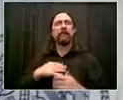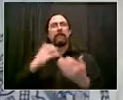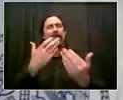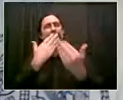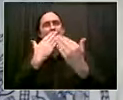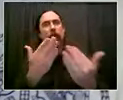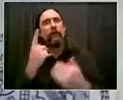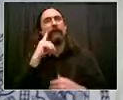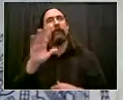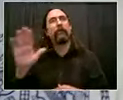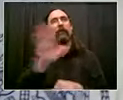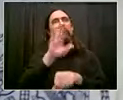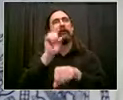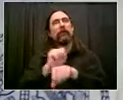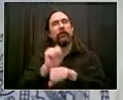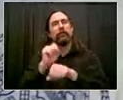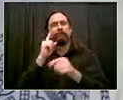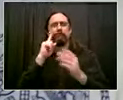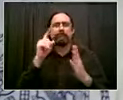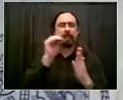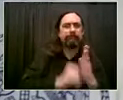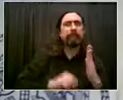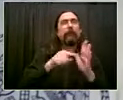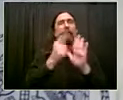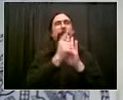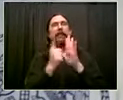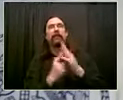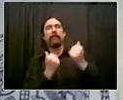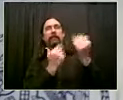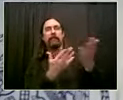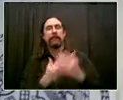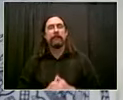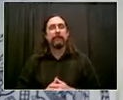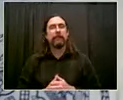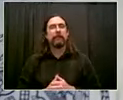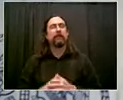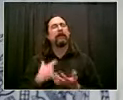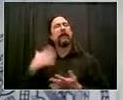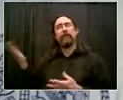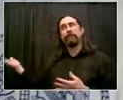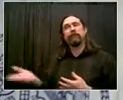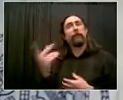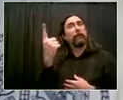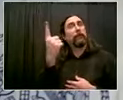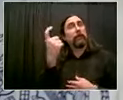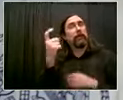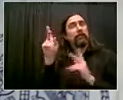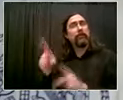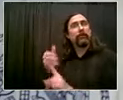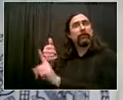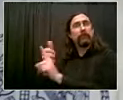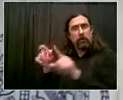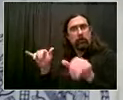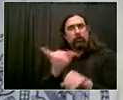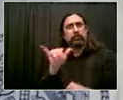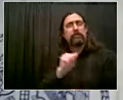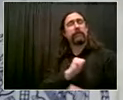Now, everyone, want to hear from one more member of the Assembly. And her vantage point here is particularly crucial.